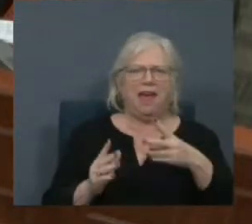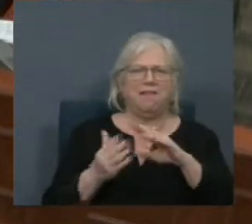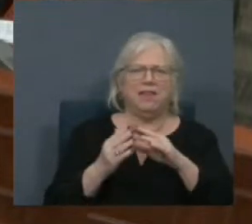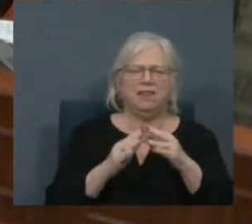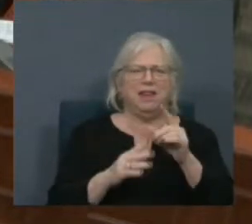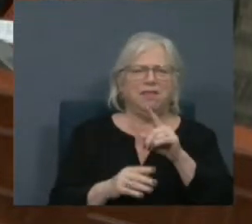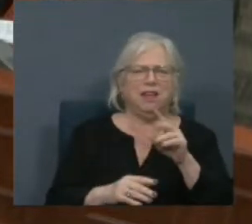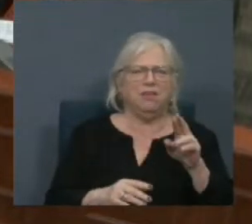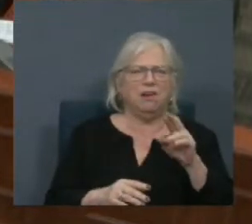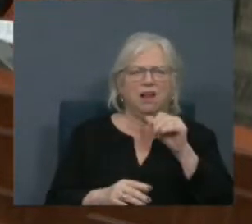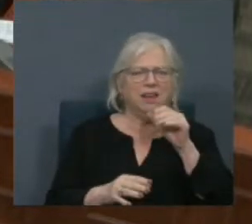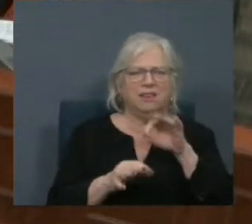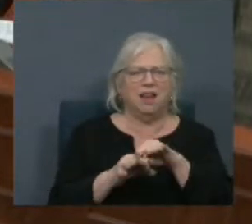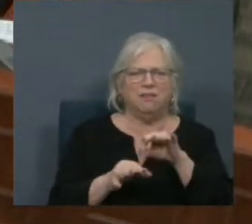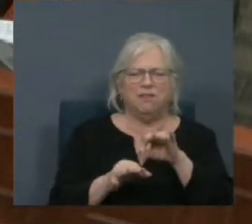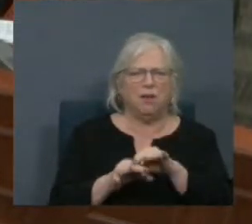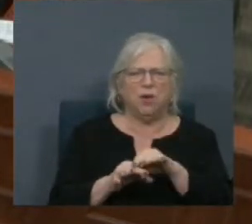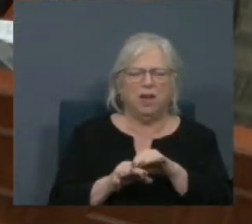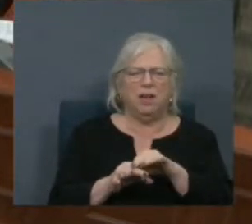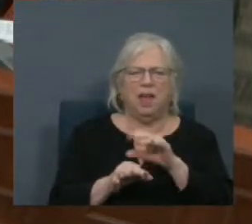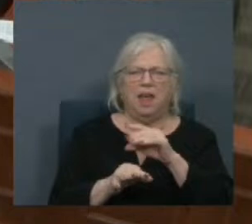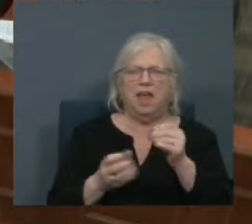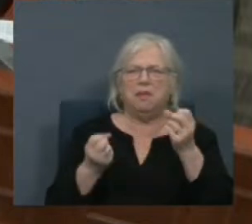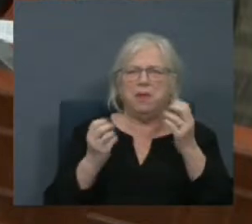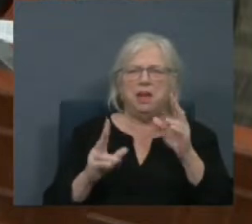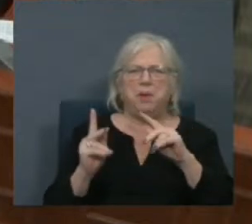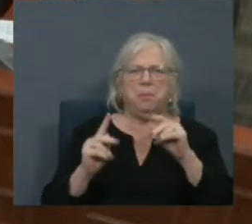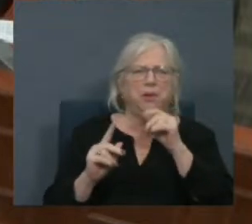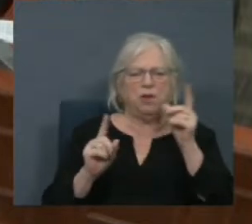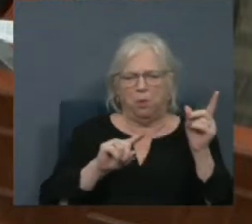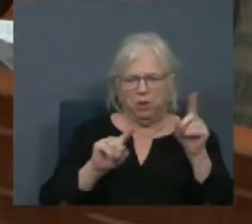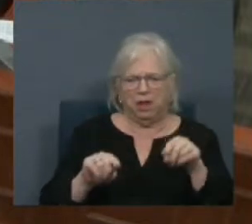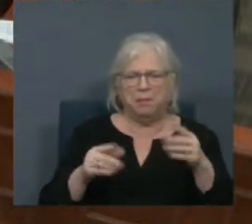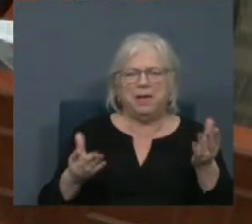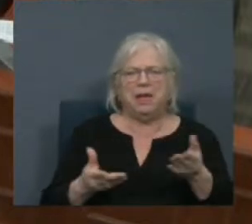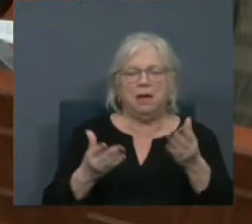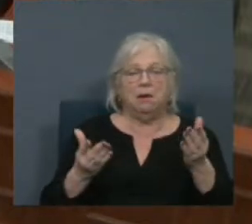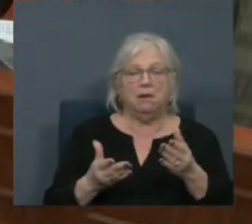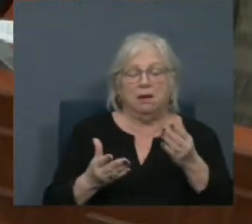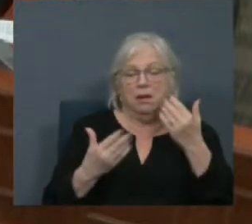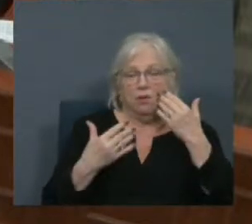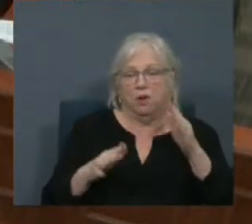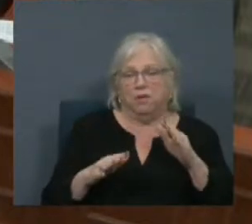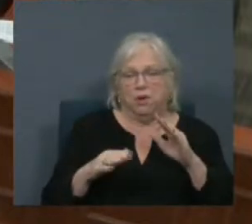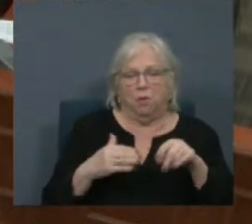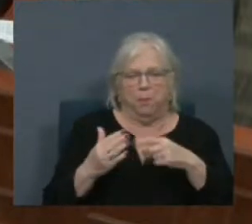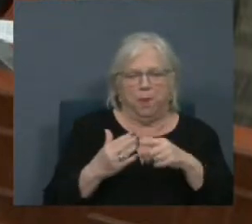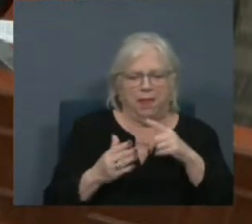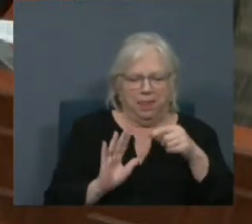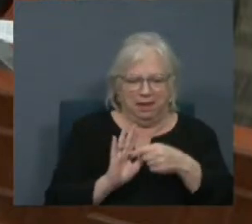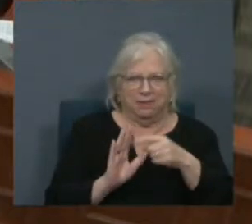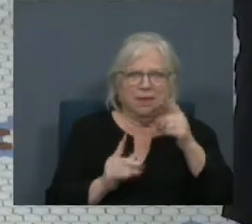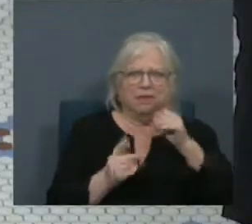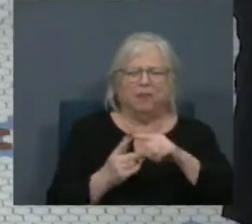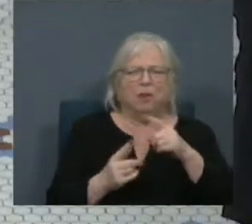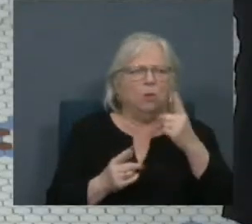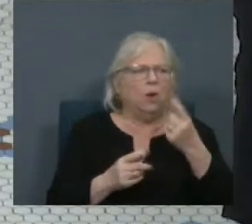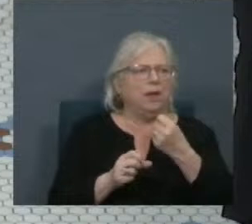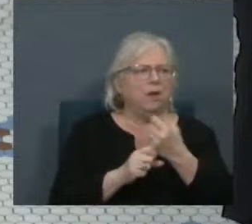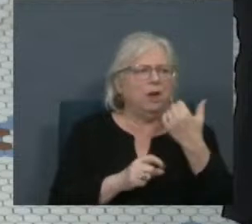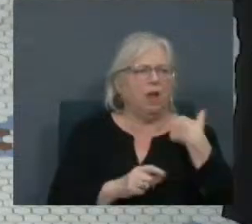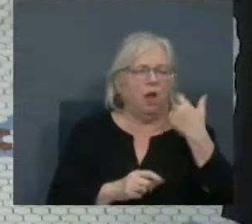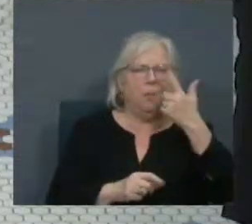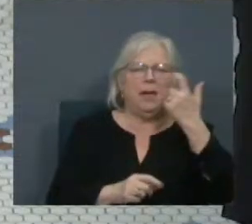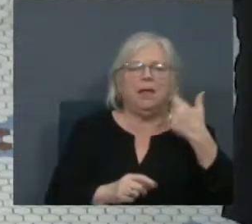Rock isn't voting. And a lot of people don't come here and didn't even really know about this until a year ago because we